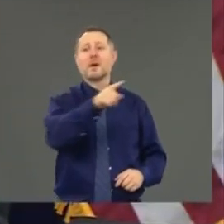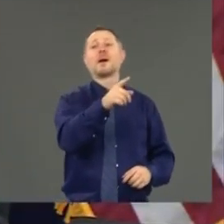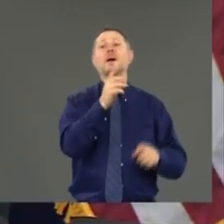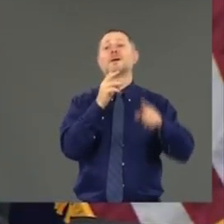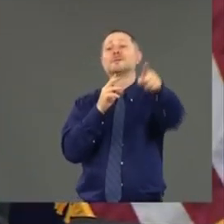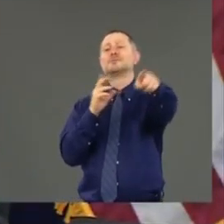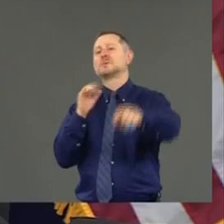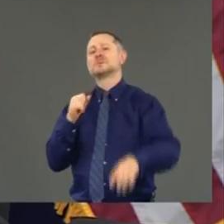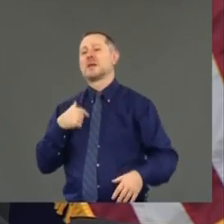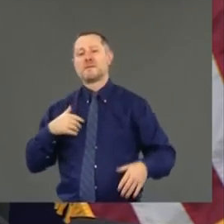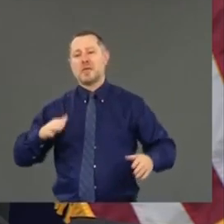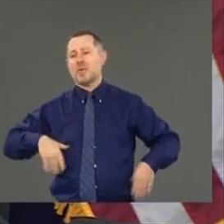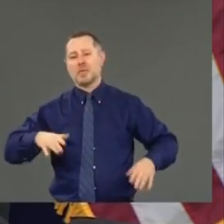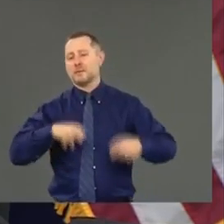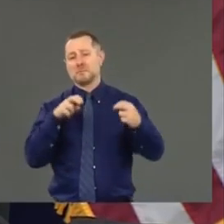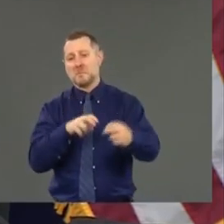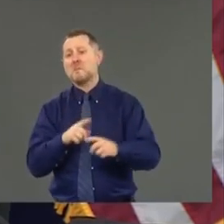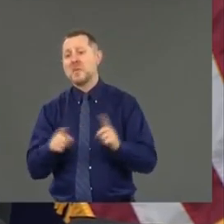eye.